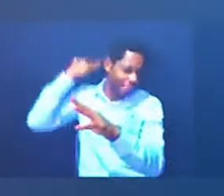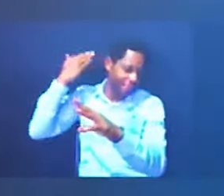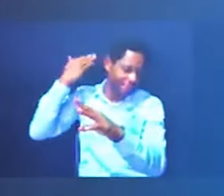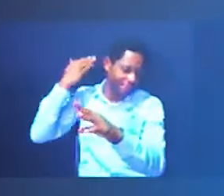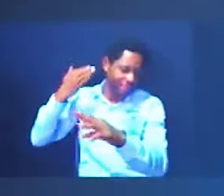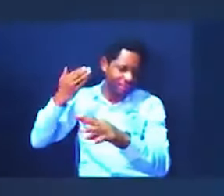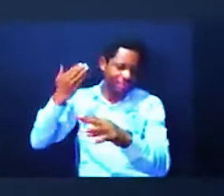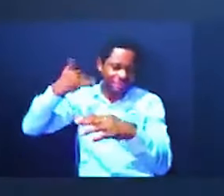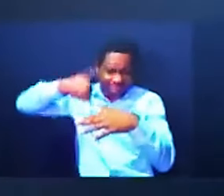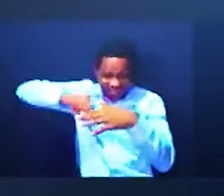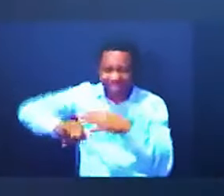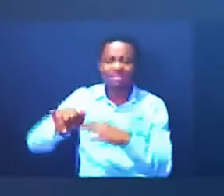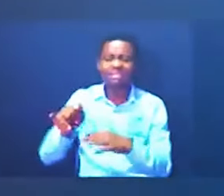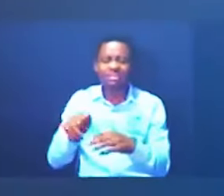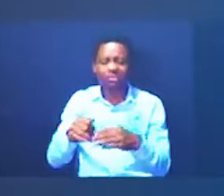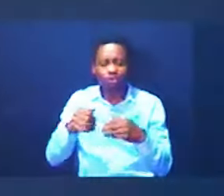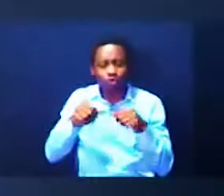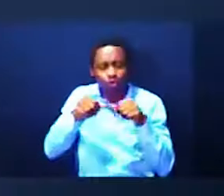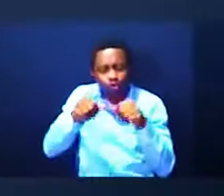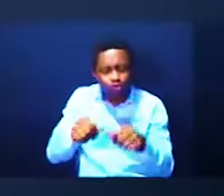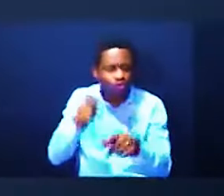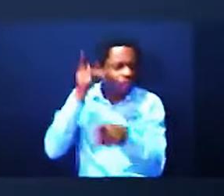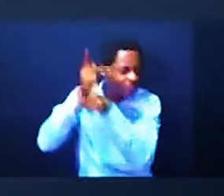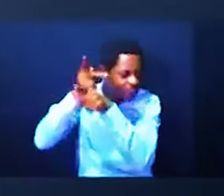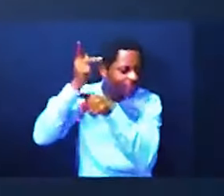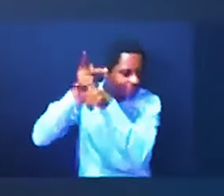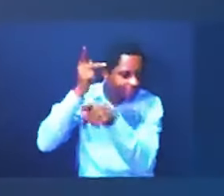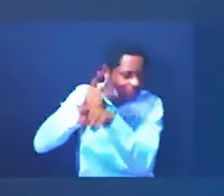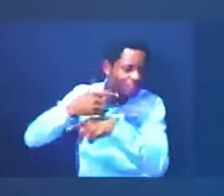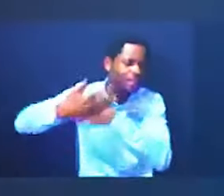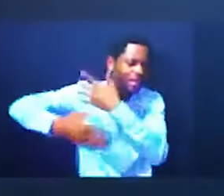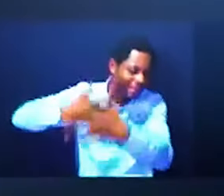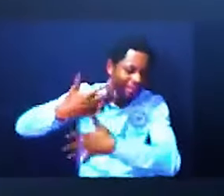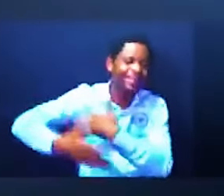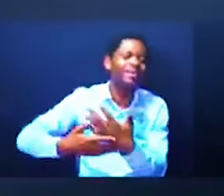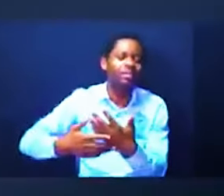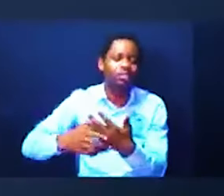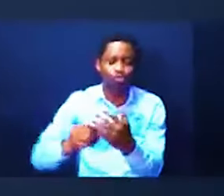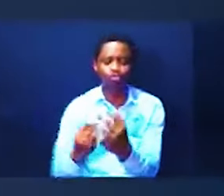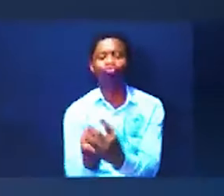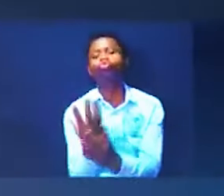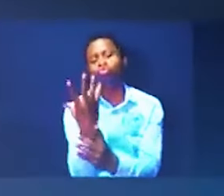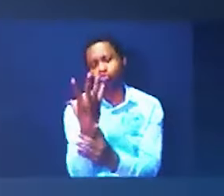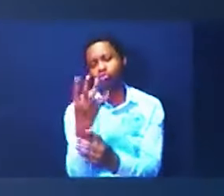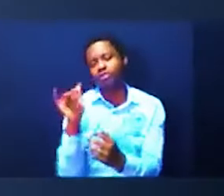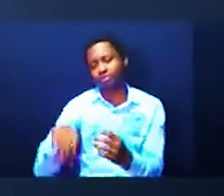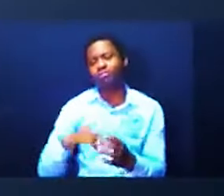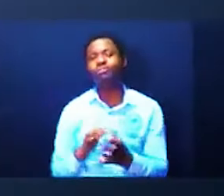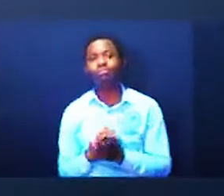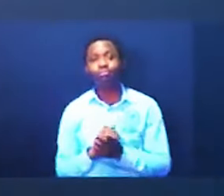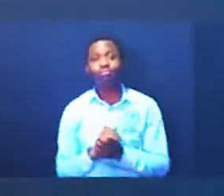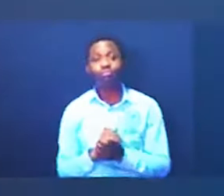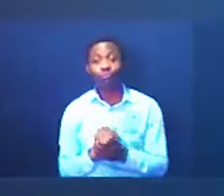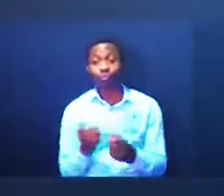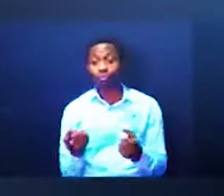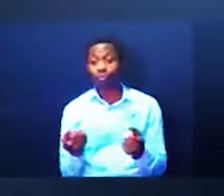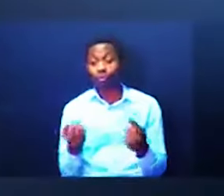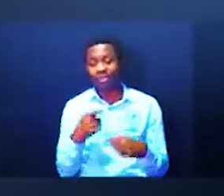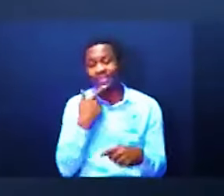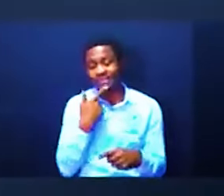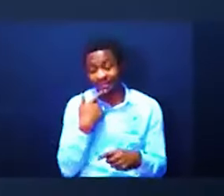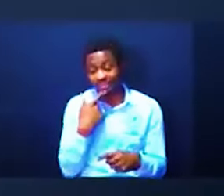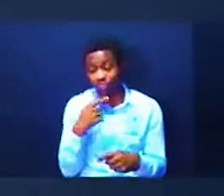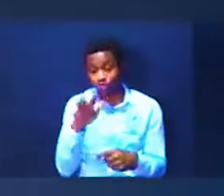Let me take that one again. When we say you are nursing a grudge,